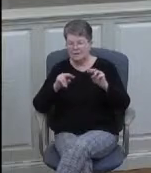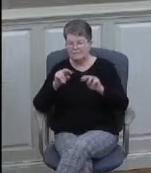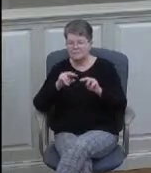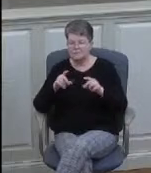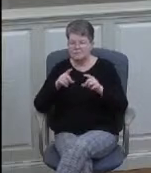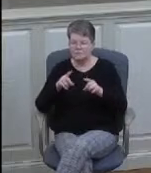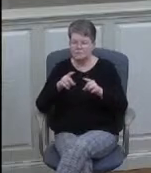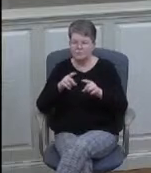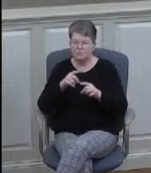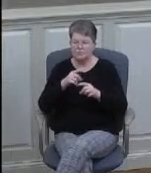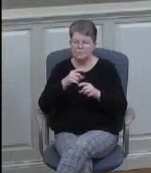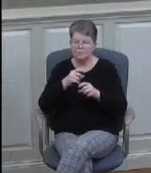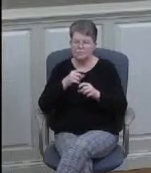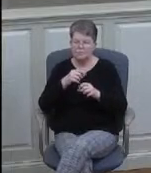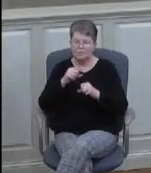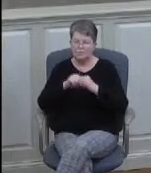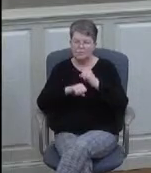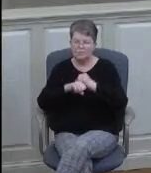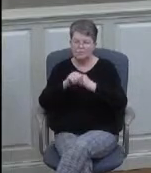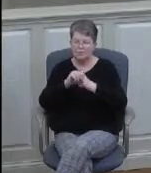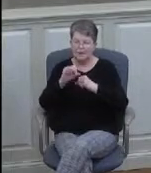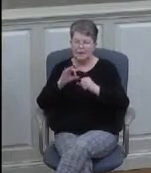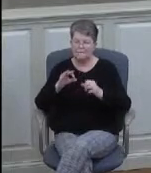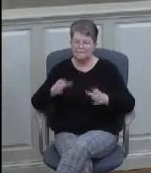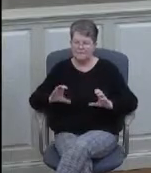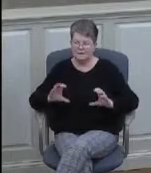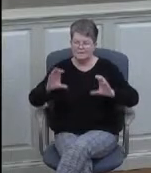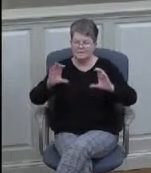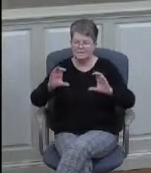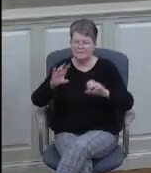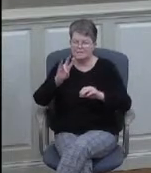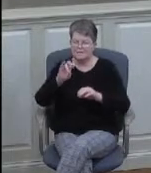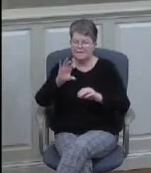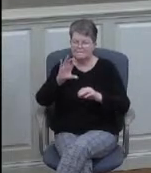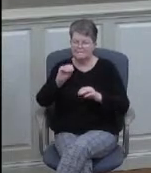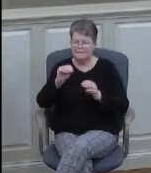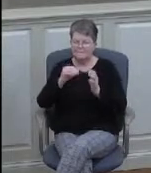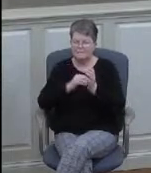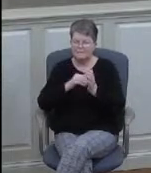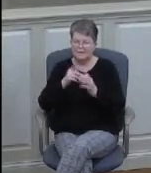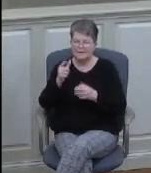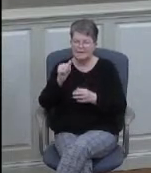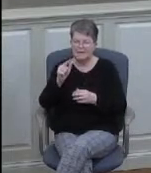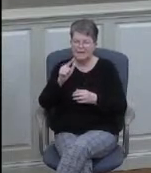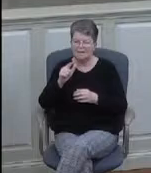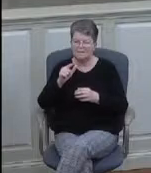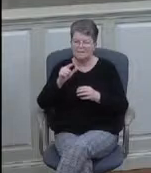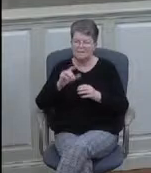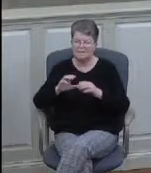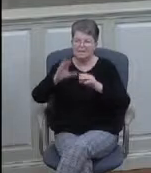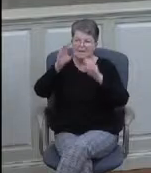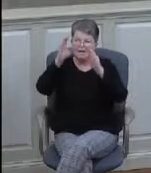the construction of the elevated tank. It's a 750,000 gallon elevated water tank,